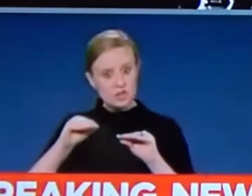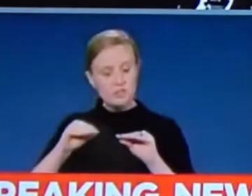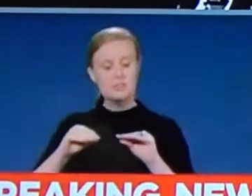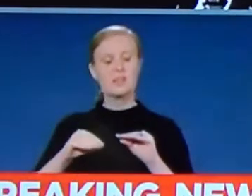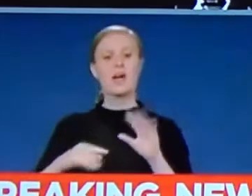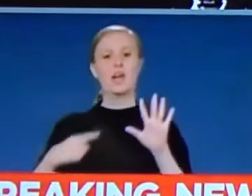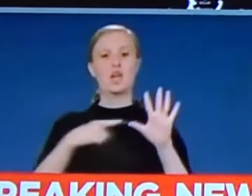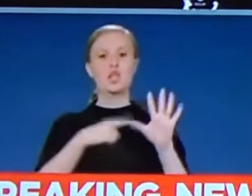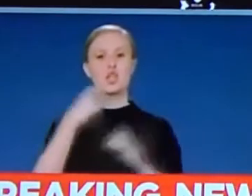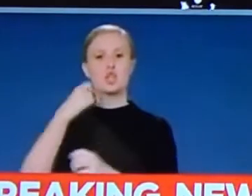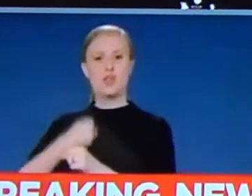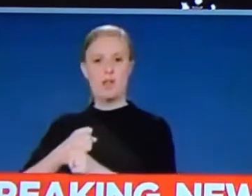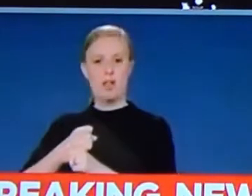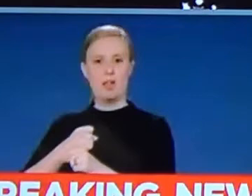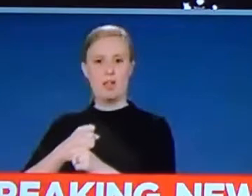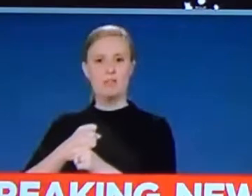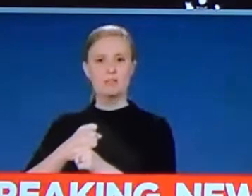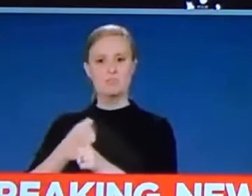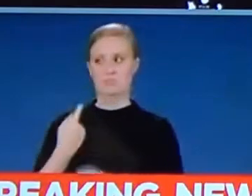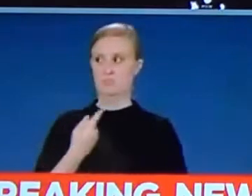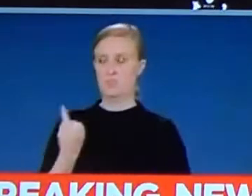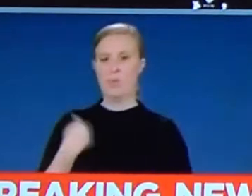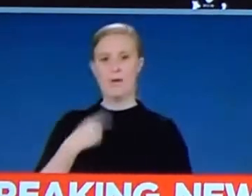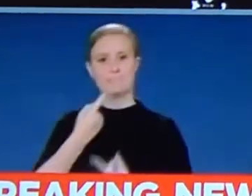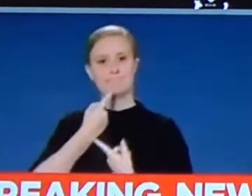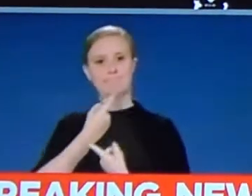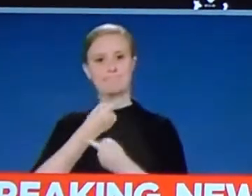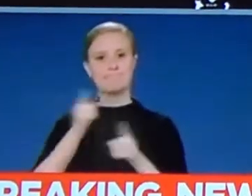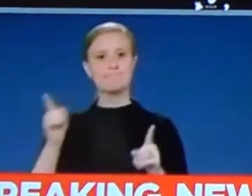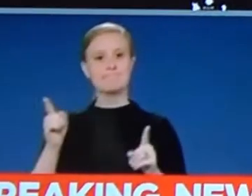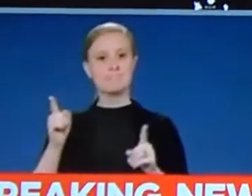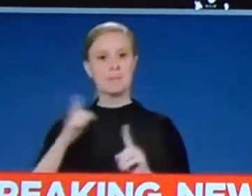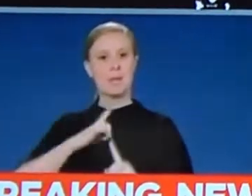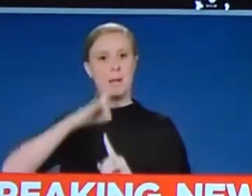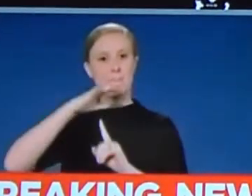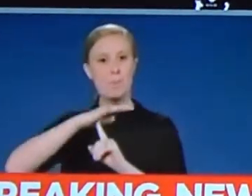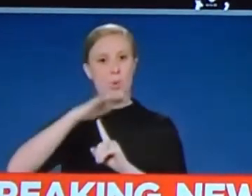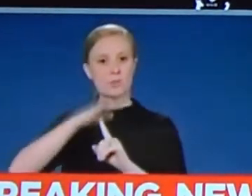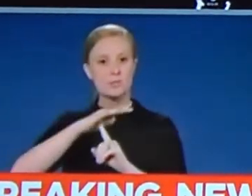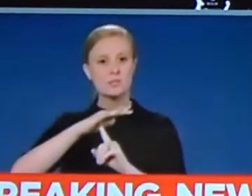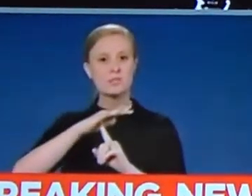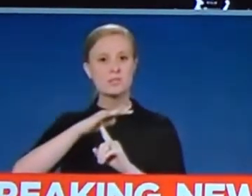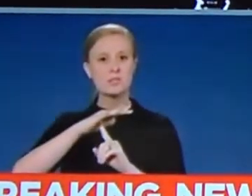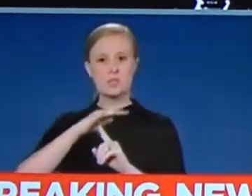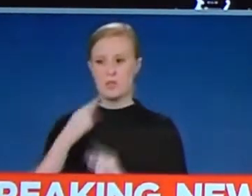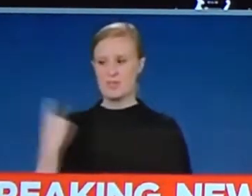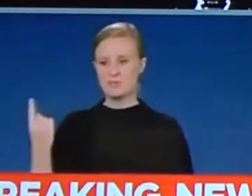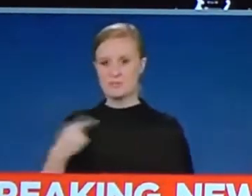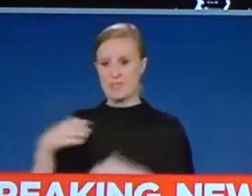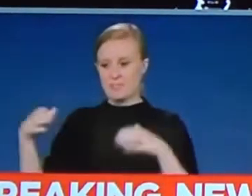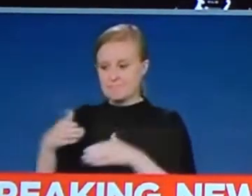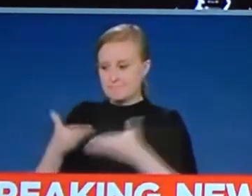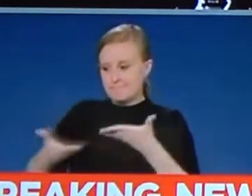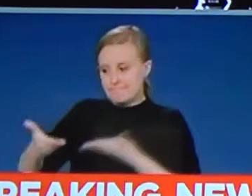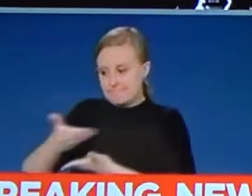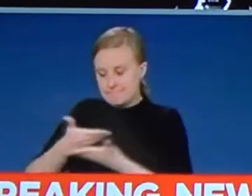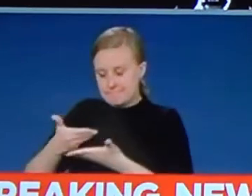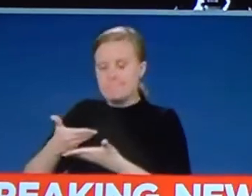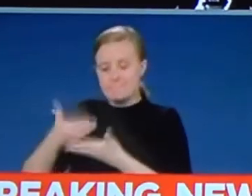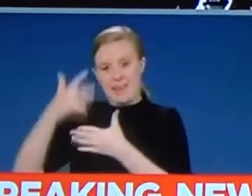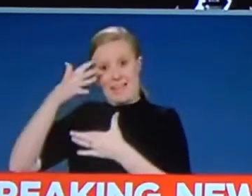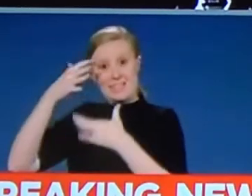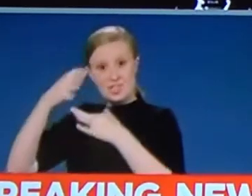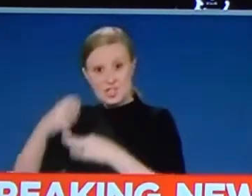COVID-19 update from the Prime Minister. As a result of some of the decisions we've been taking and the work that has been done. But